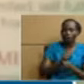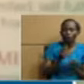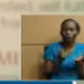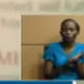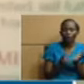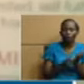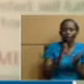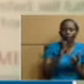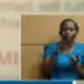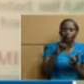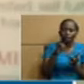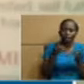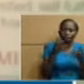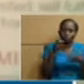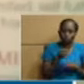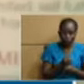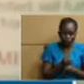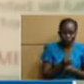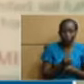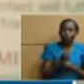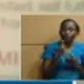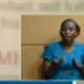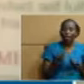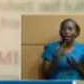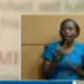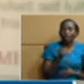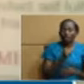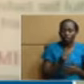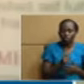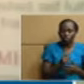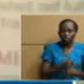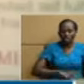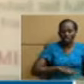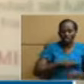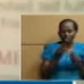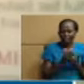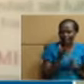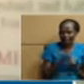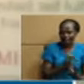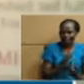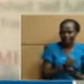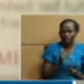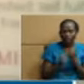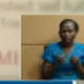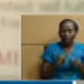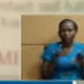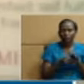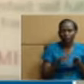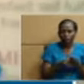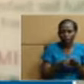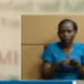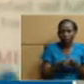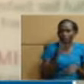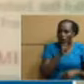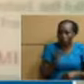Aged Association. This is an aged care association which has members,